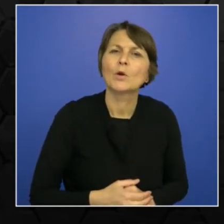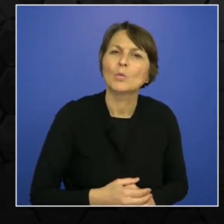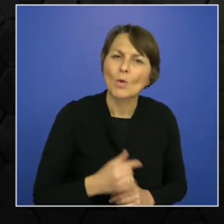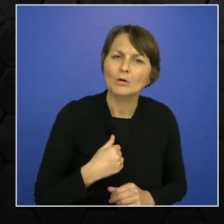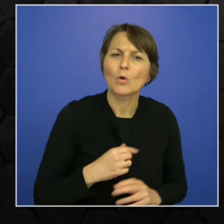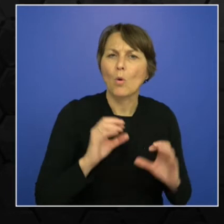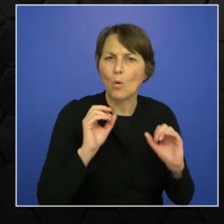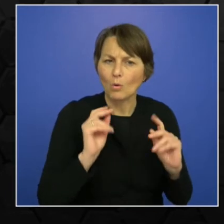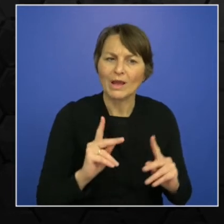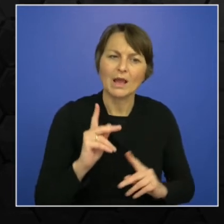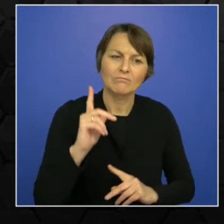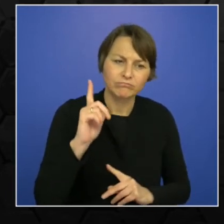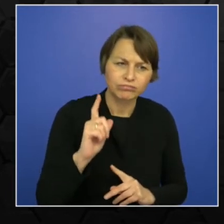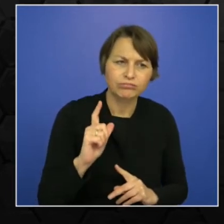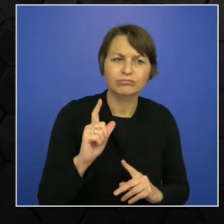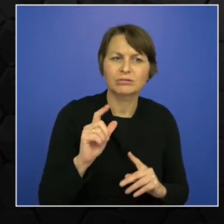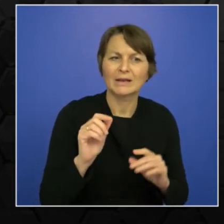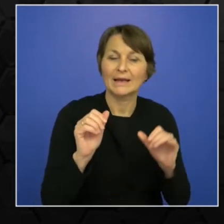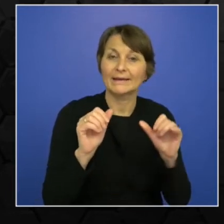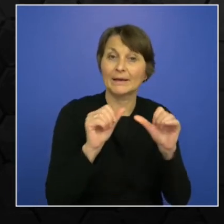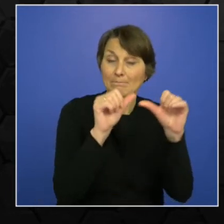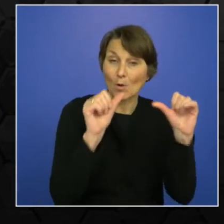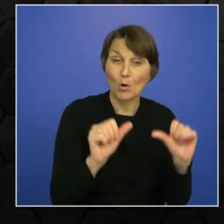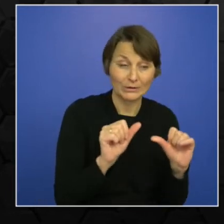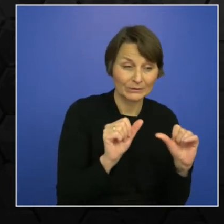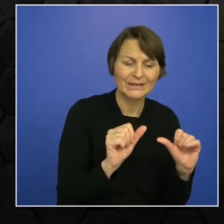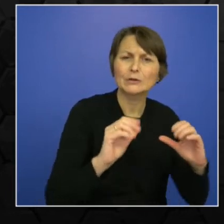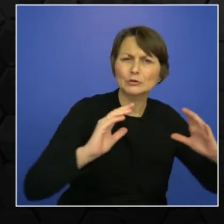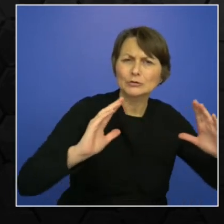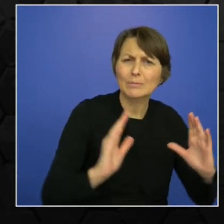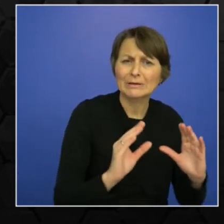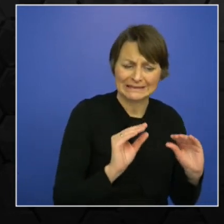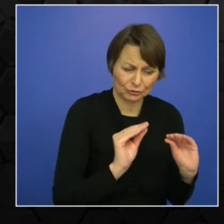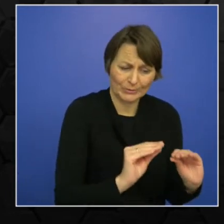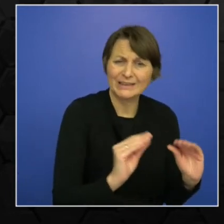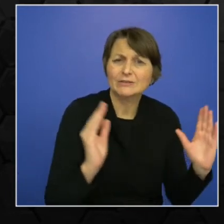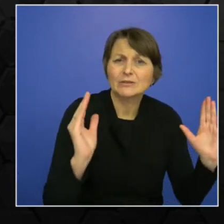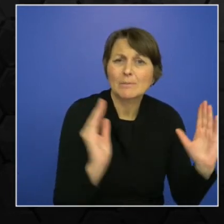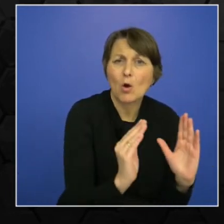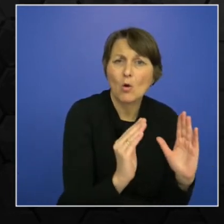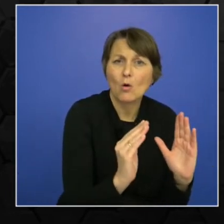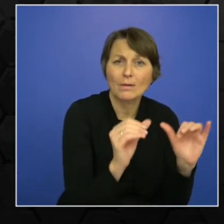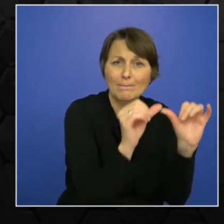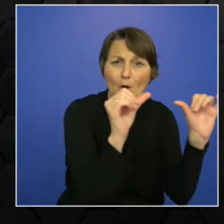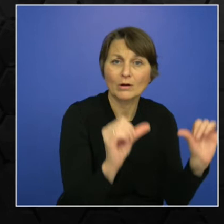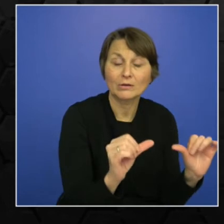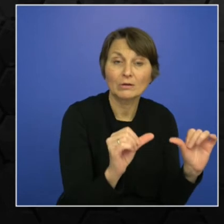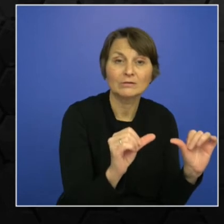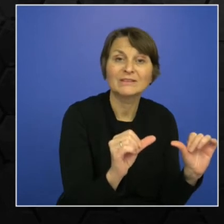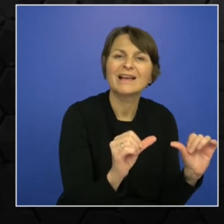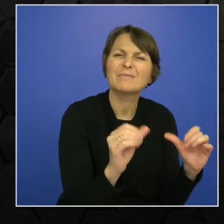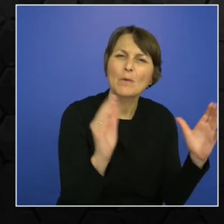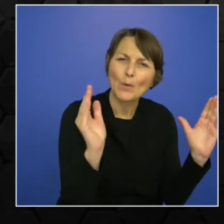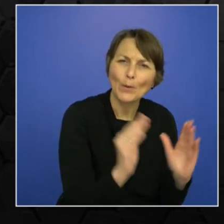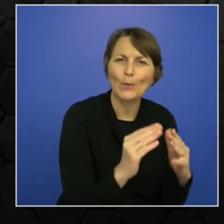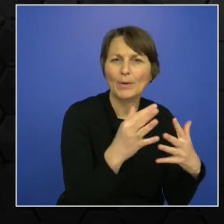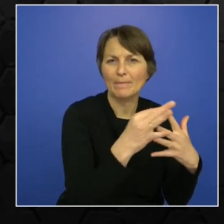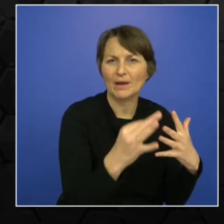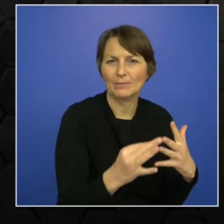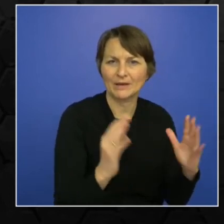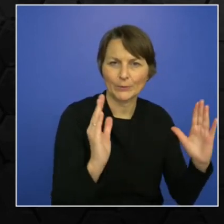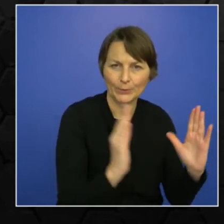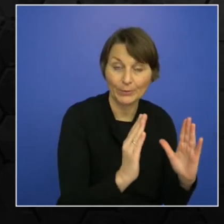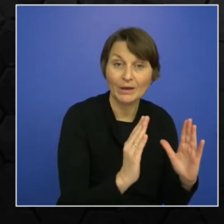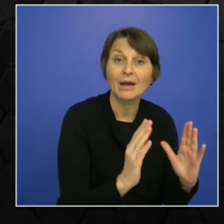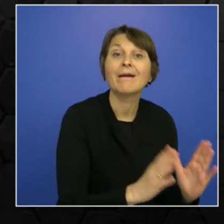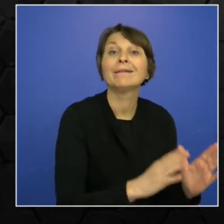which at the end we'll be having much smaller trained models and less number of parameters. Apart from that, TensorFlow